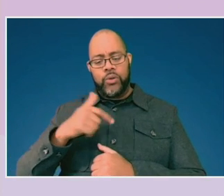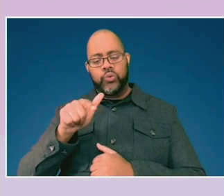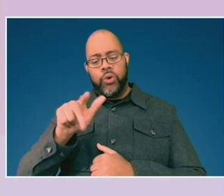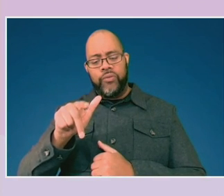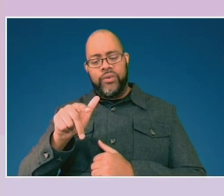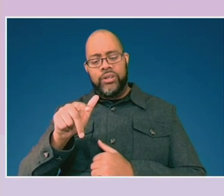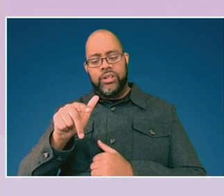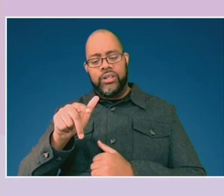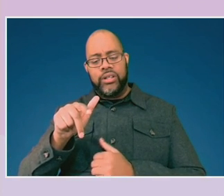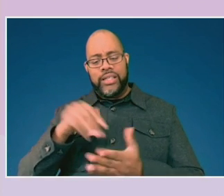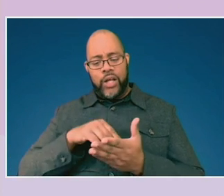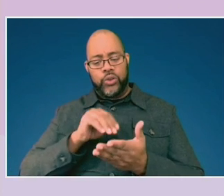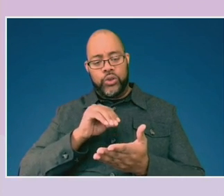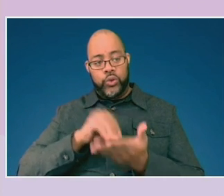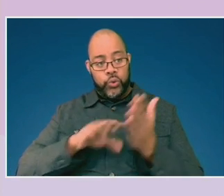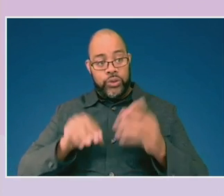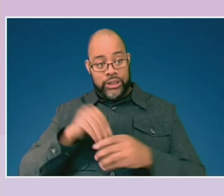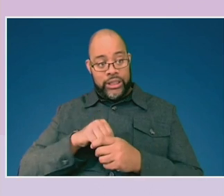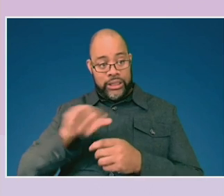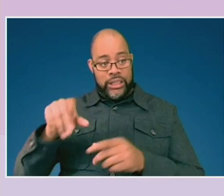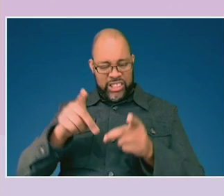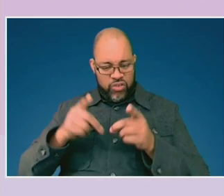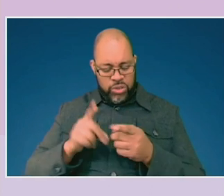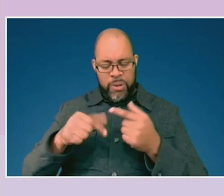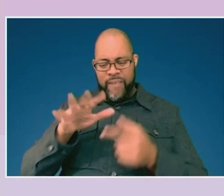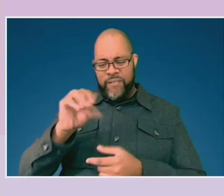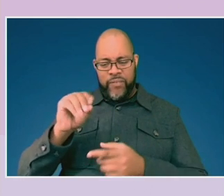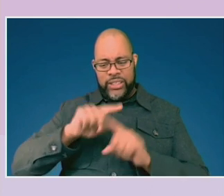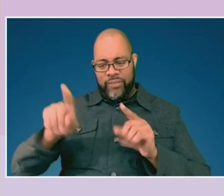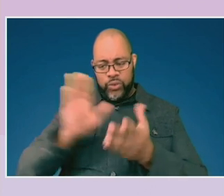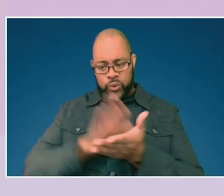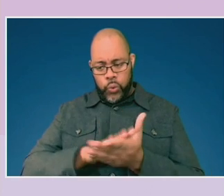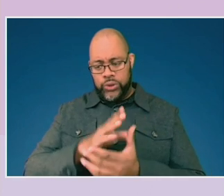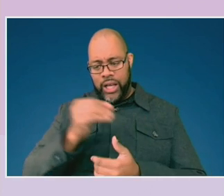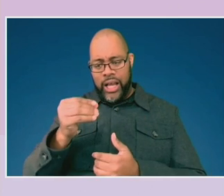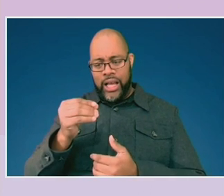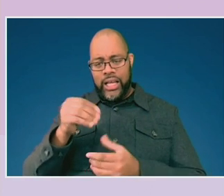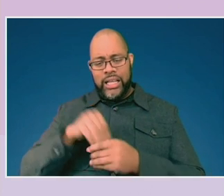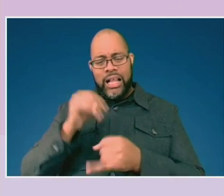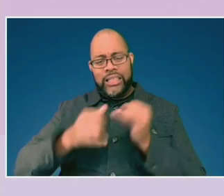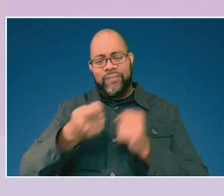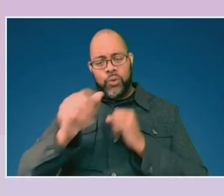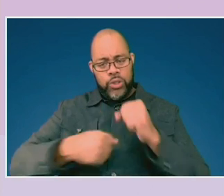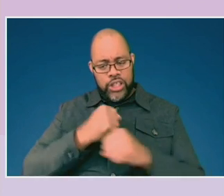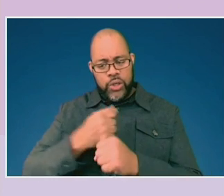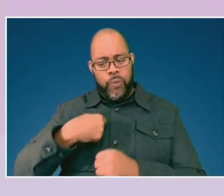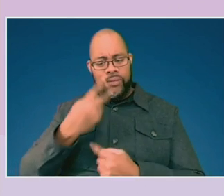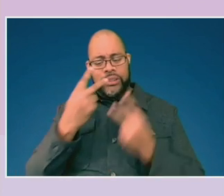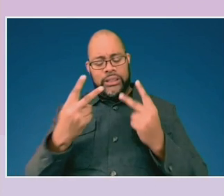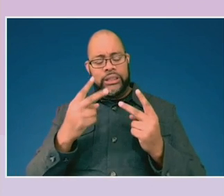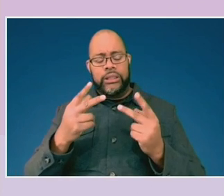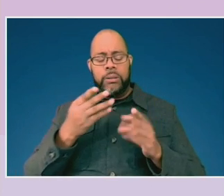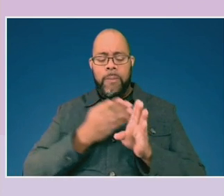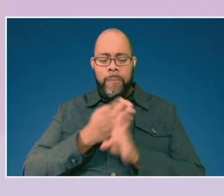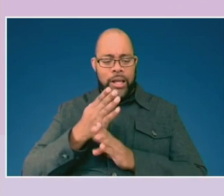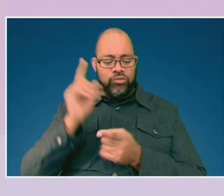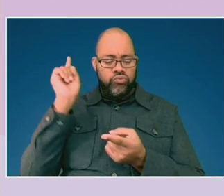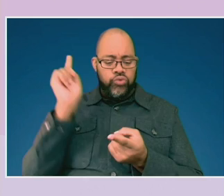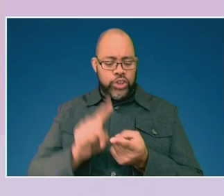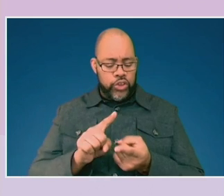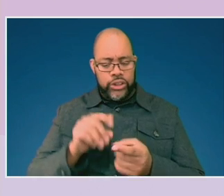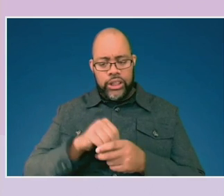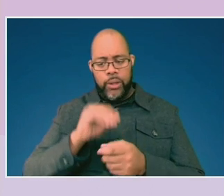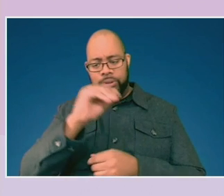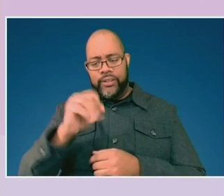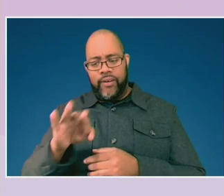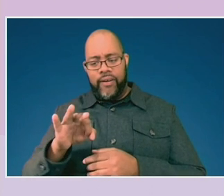students in the Boise School District, roughly 50 different schools. And in the last few years, we've seen a major decrease in our percentage of free